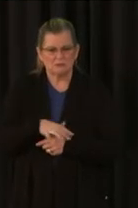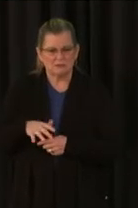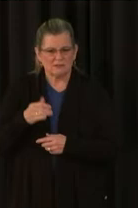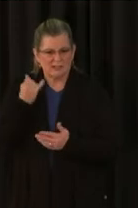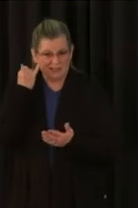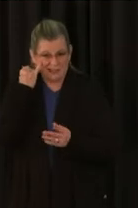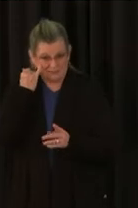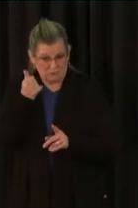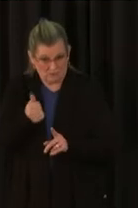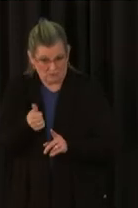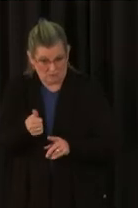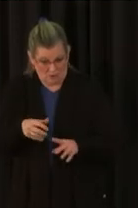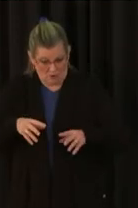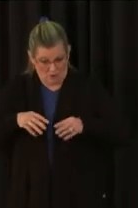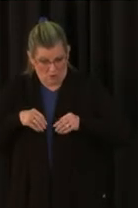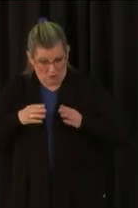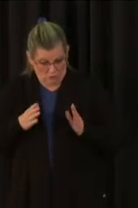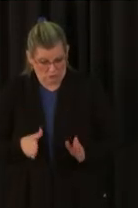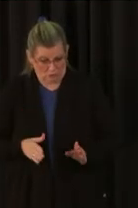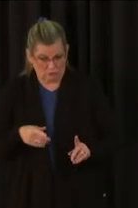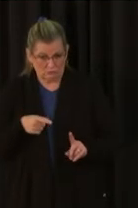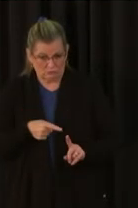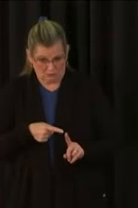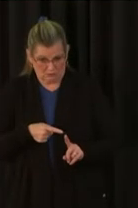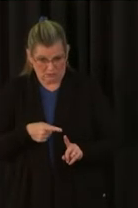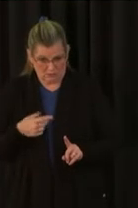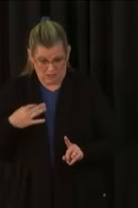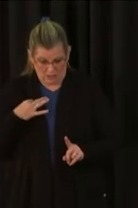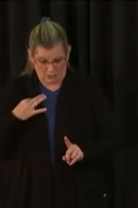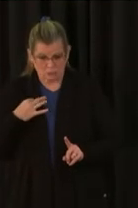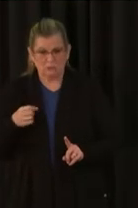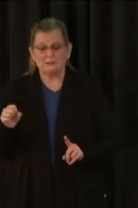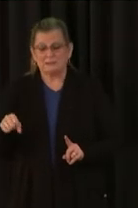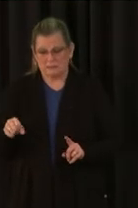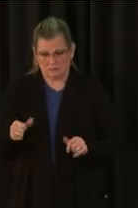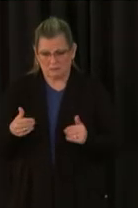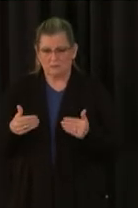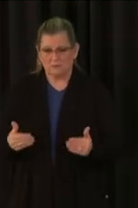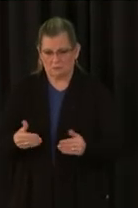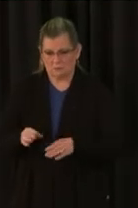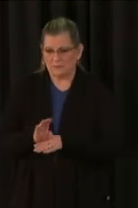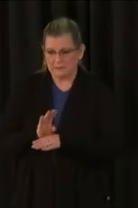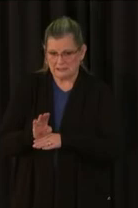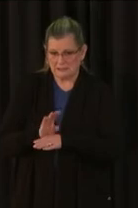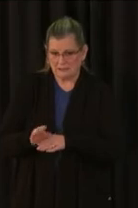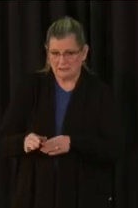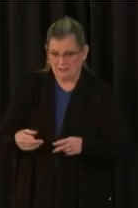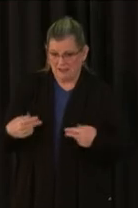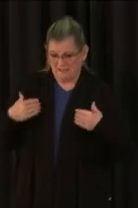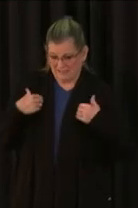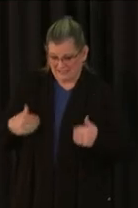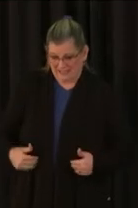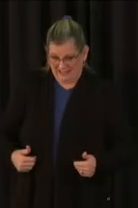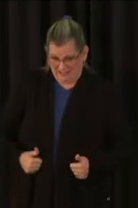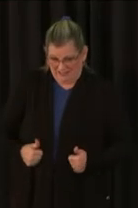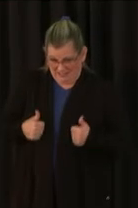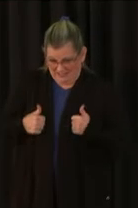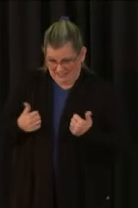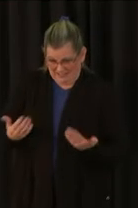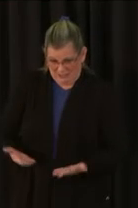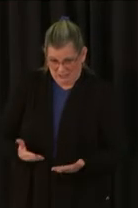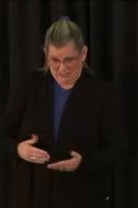proprietor that generates more than 51%, are you eligible? Yes. My business is physically located, but I'm not a resident. Yes, you are